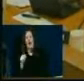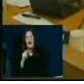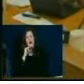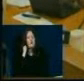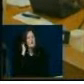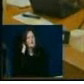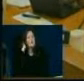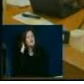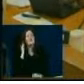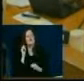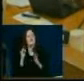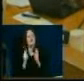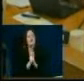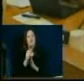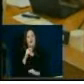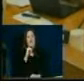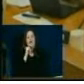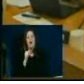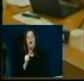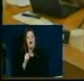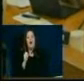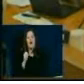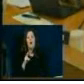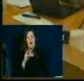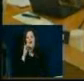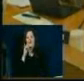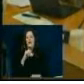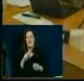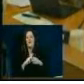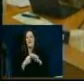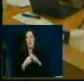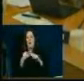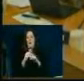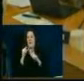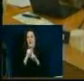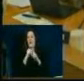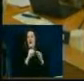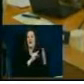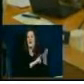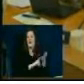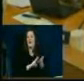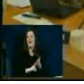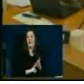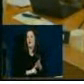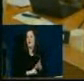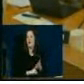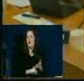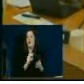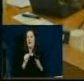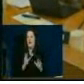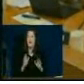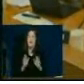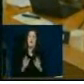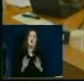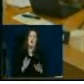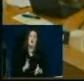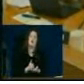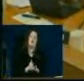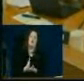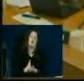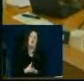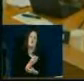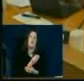if it was legal or not, or if that was a problem in the wording in the contract, and it was pushed through,